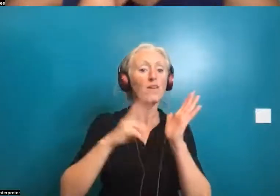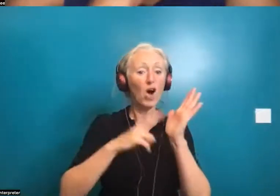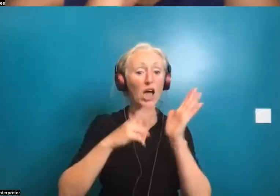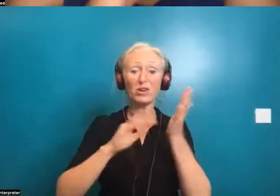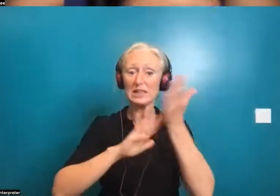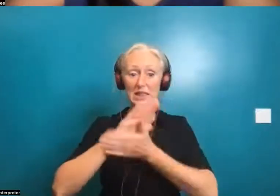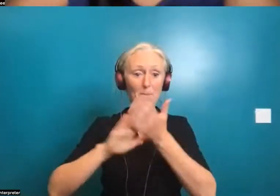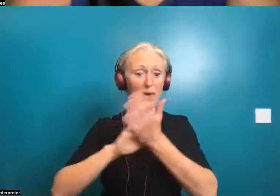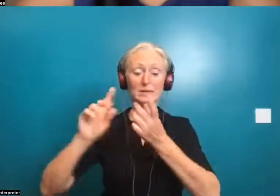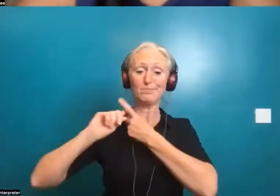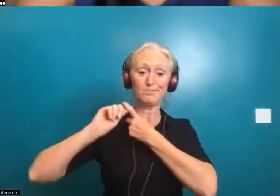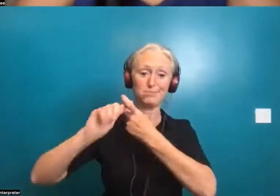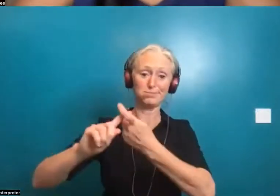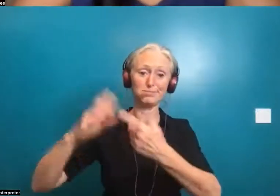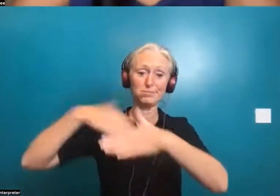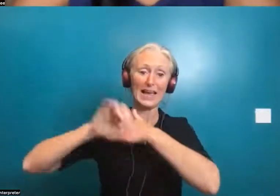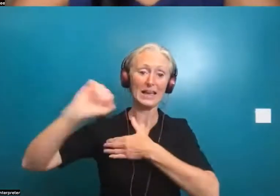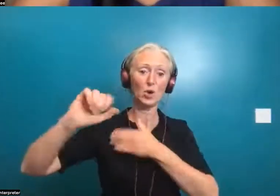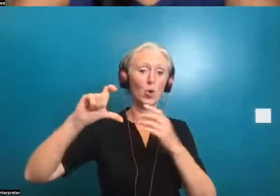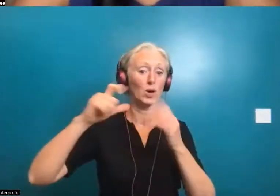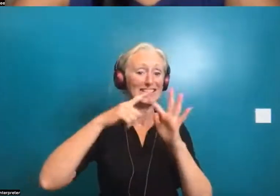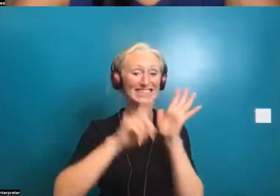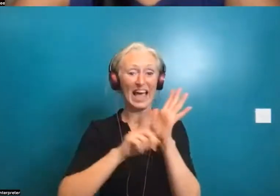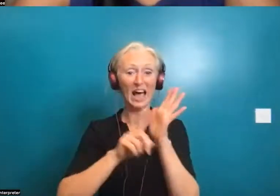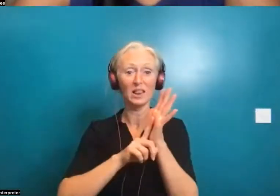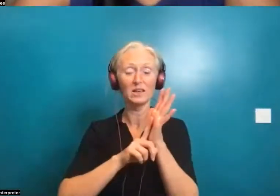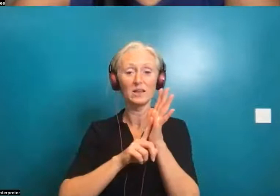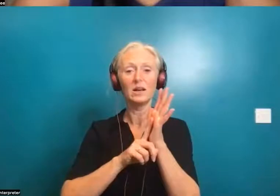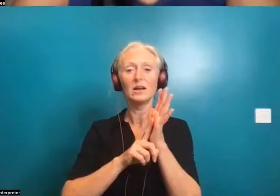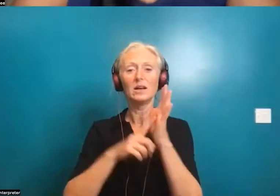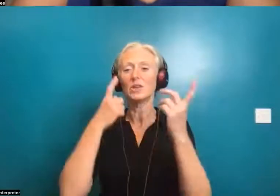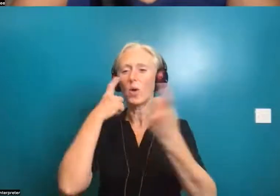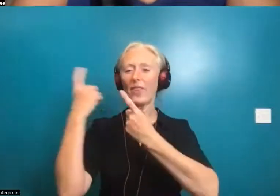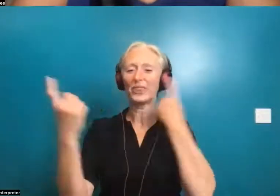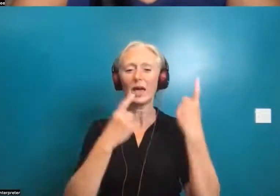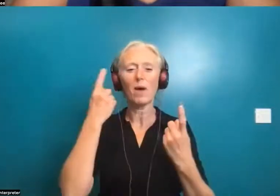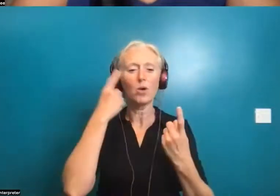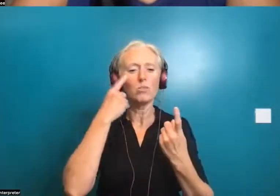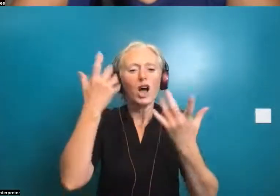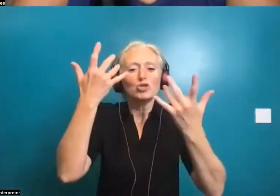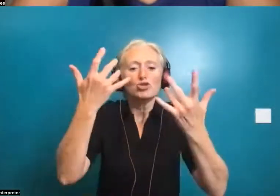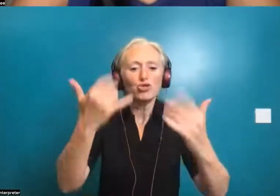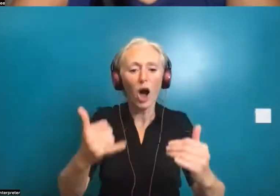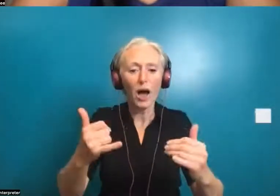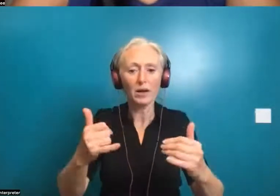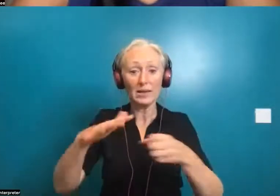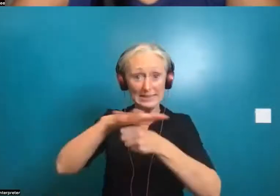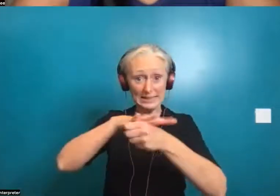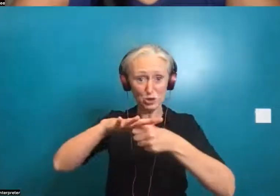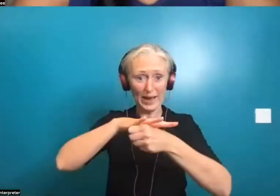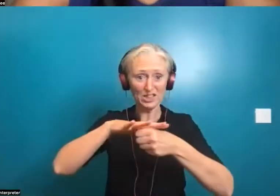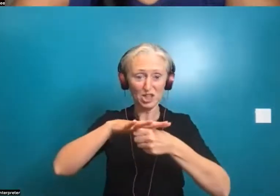And so if in a trial situation, I think someone would be